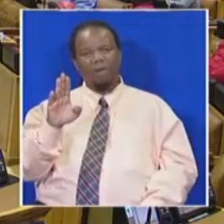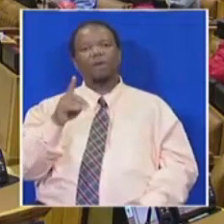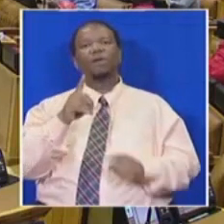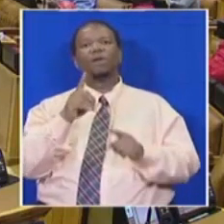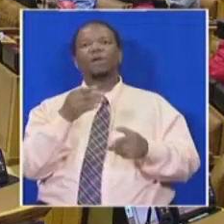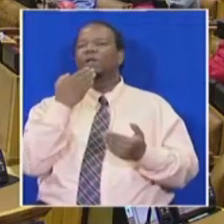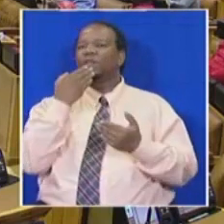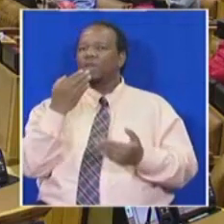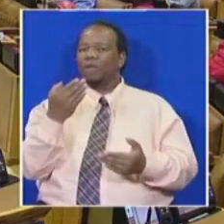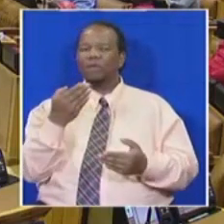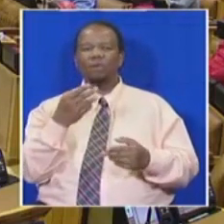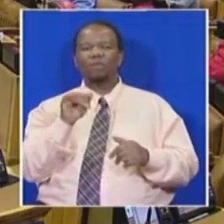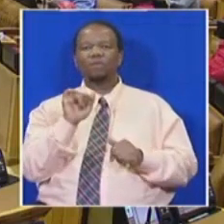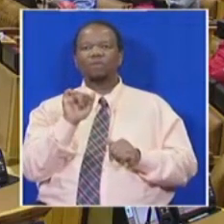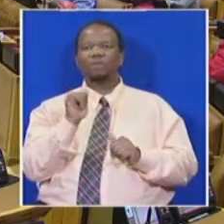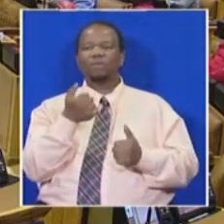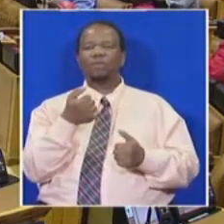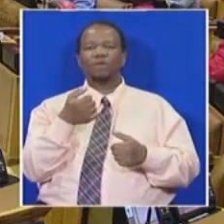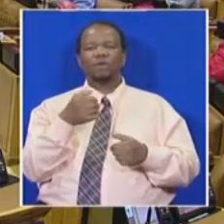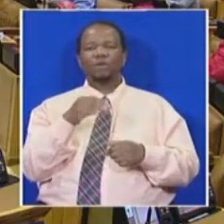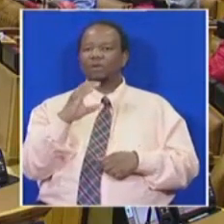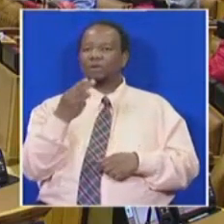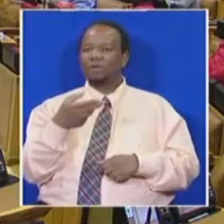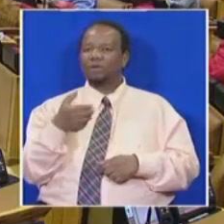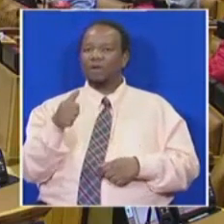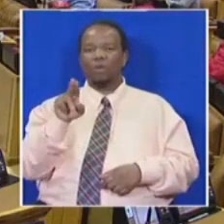you. Honorable Chauke.